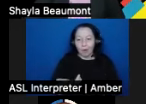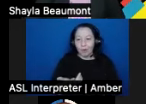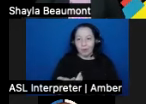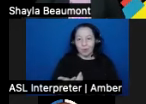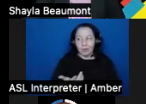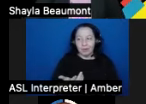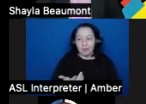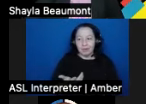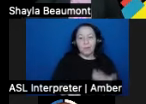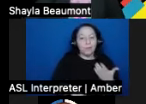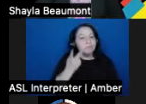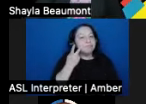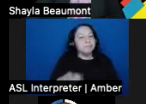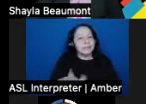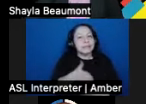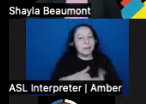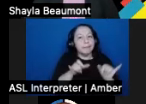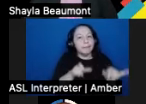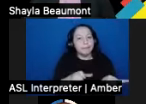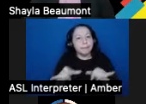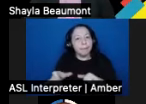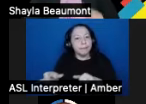where we might see some similarities, like there are